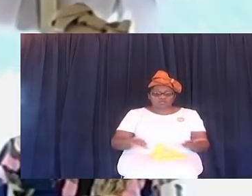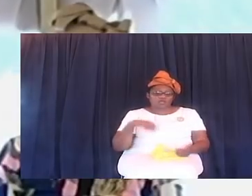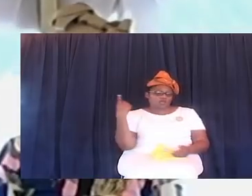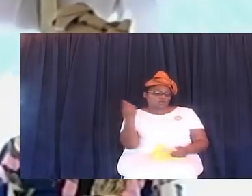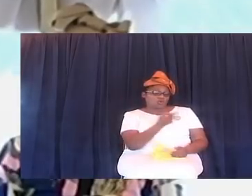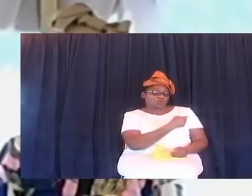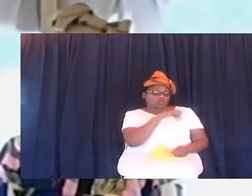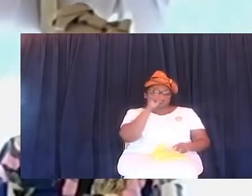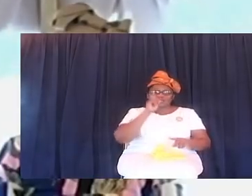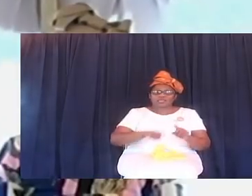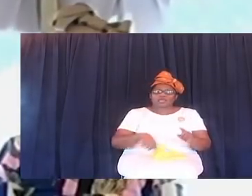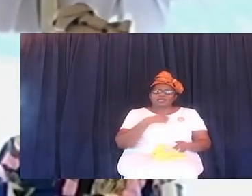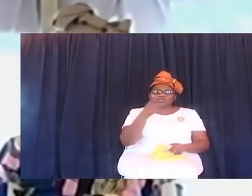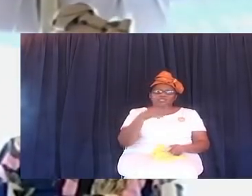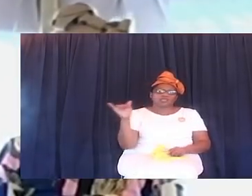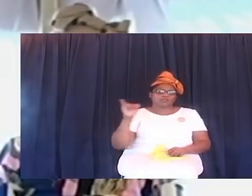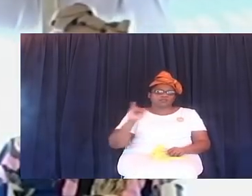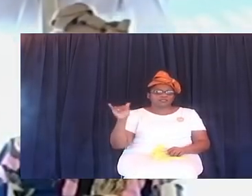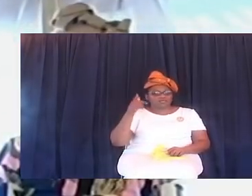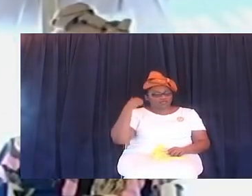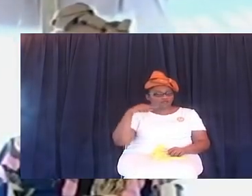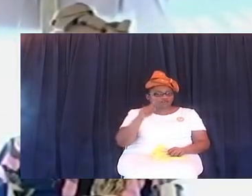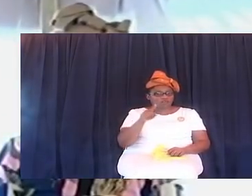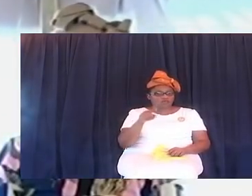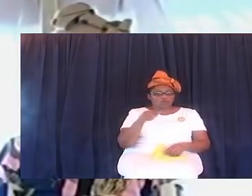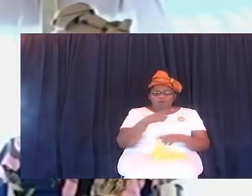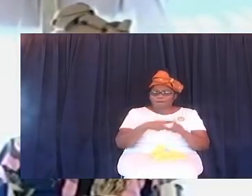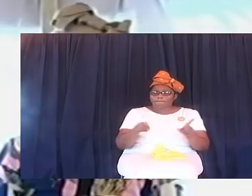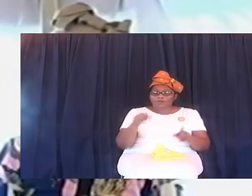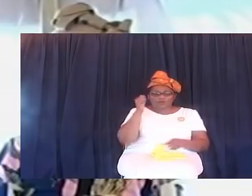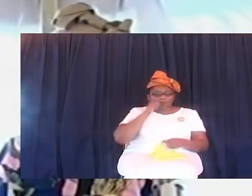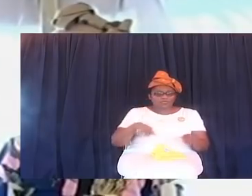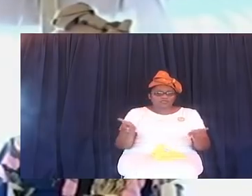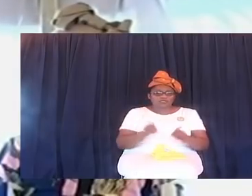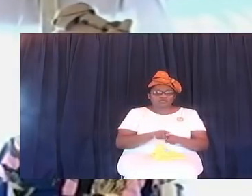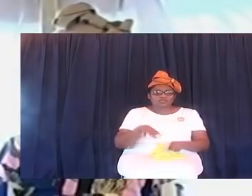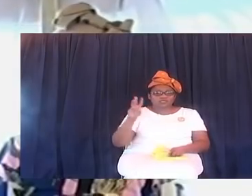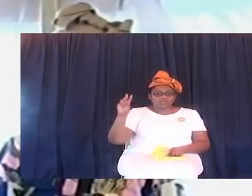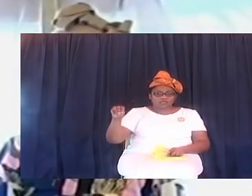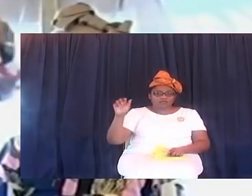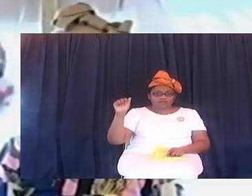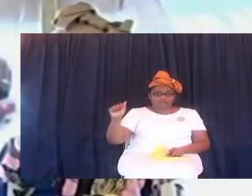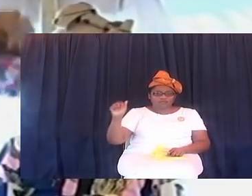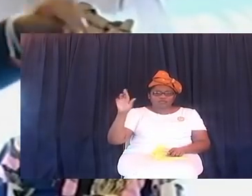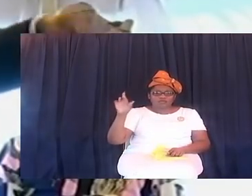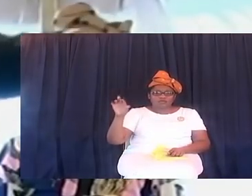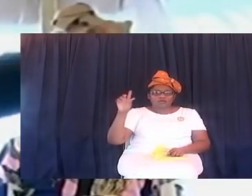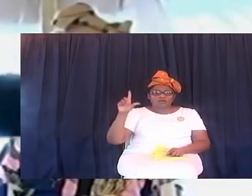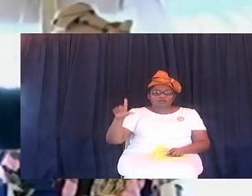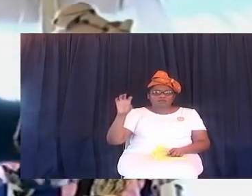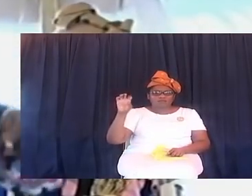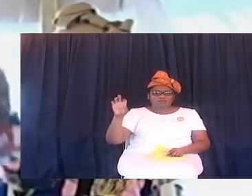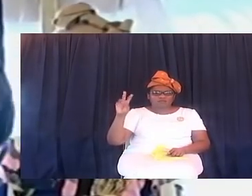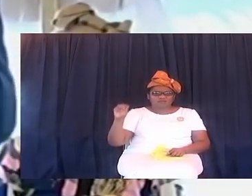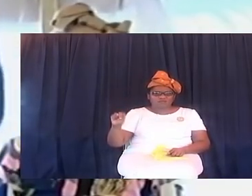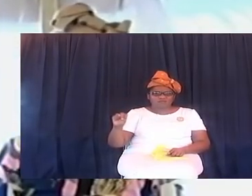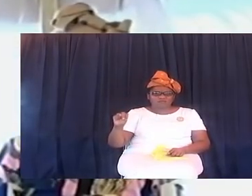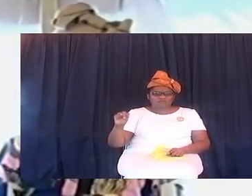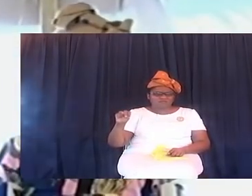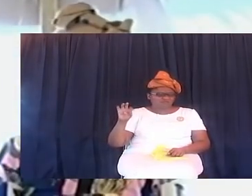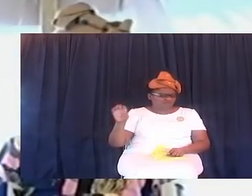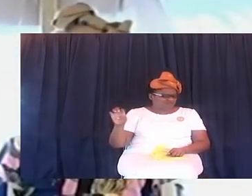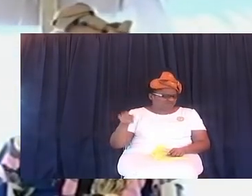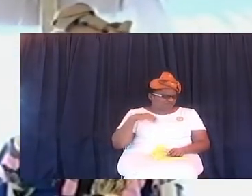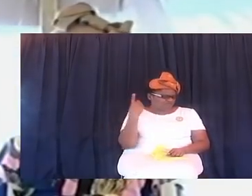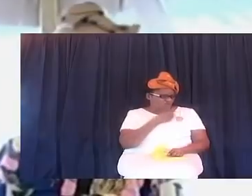for Sister Marlene, we're grateful that she chose the better part in this life, that